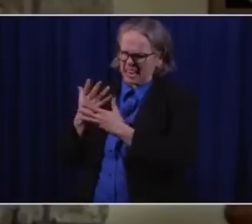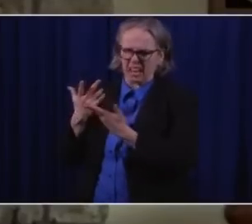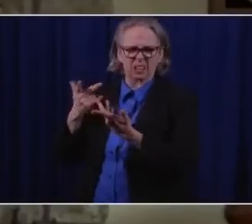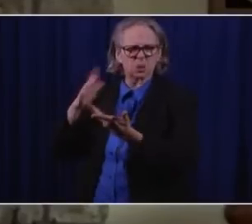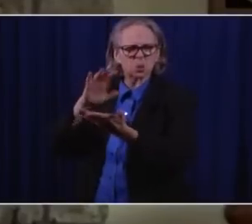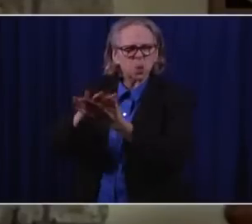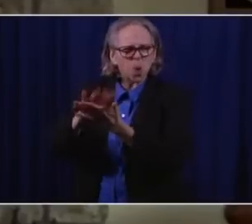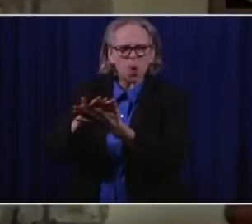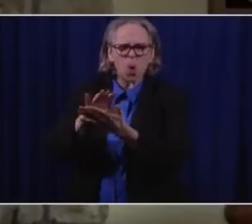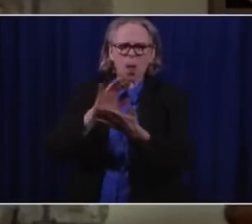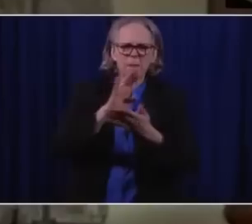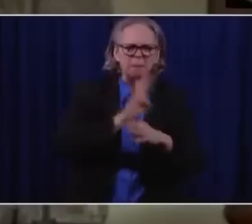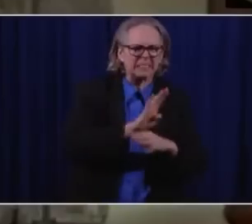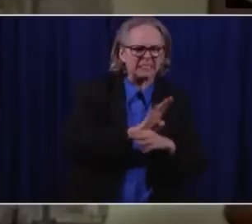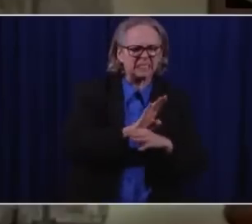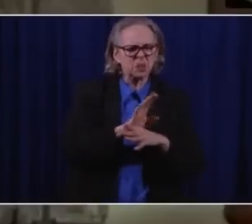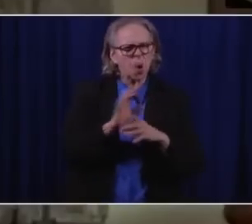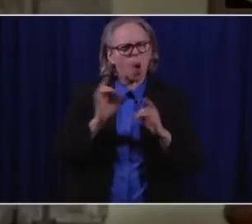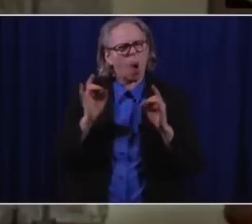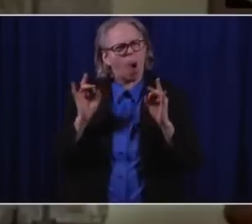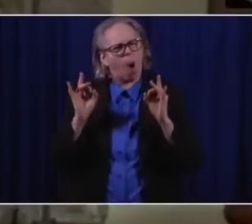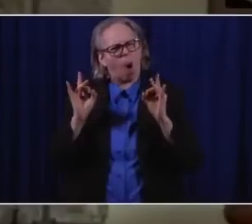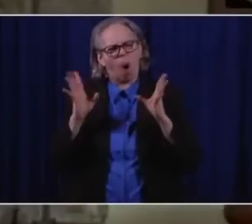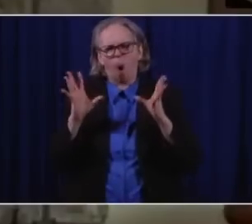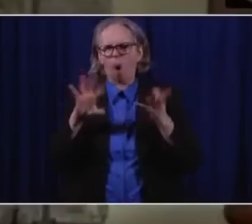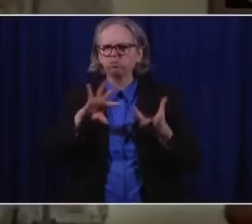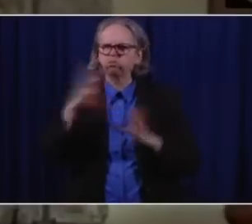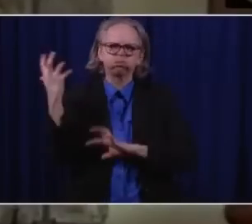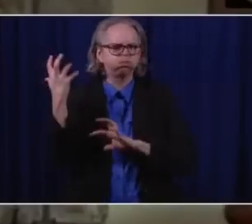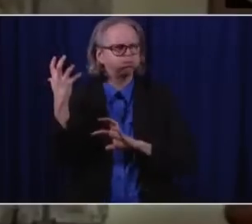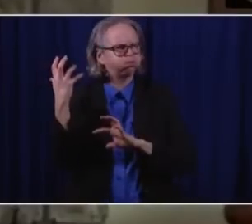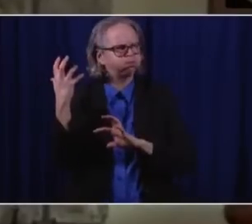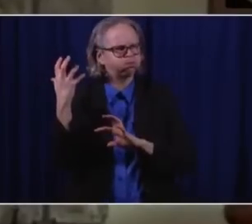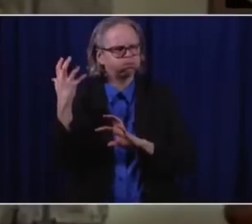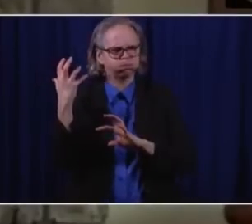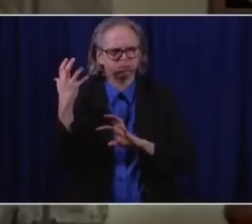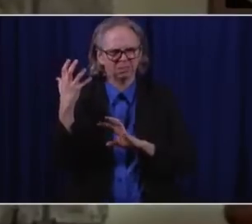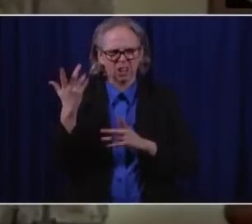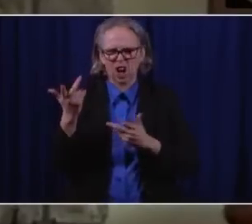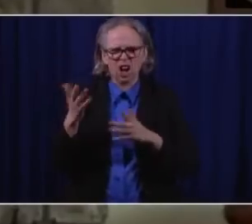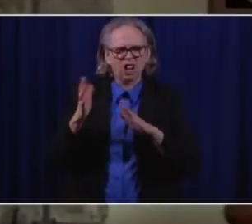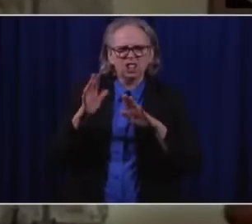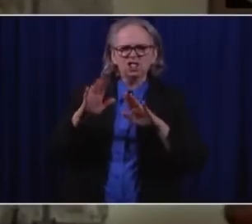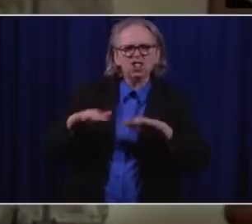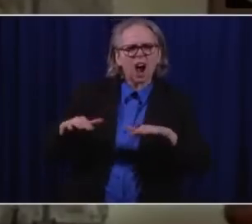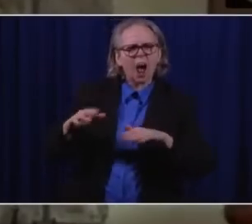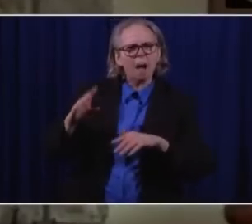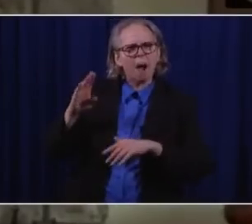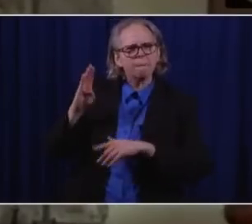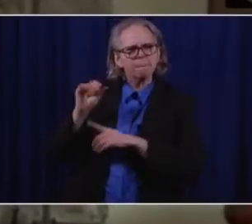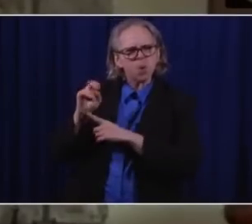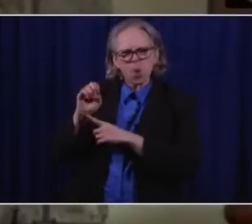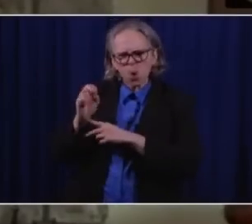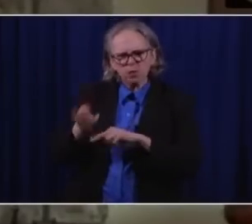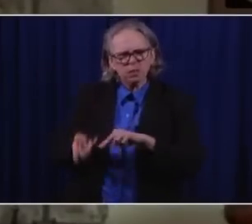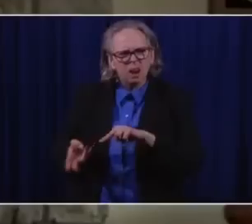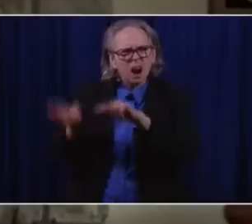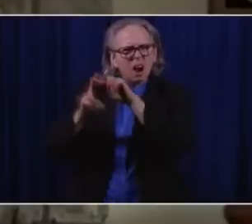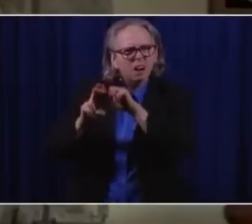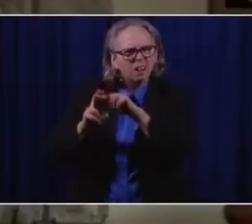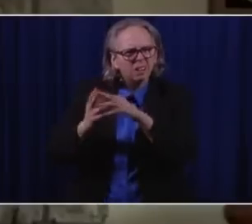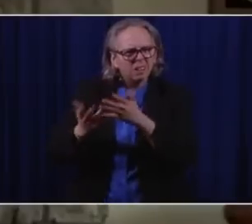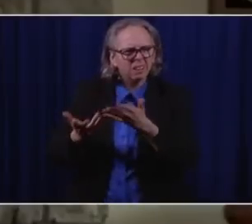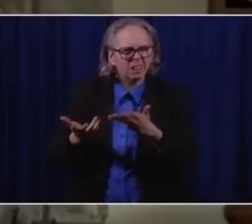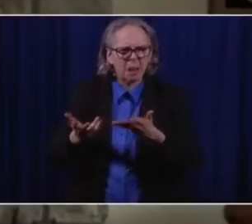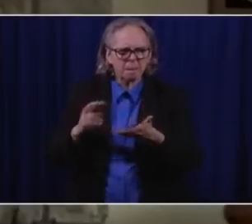some bad things happen when that happens. We saw child abuse reporting go down. Why? We don't think child abuse went down. We